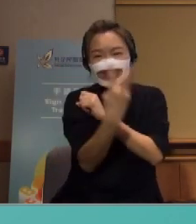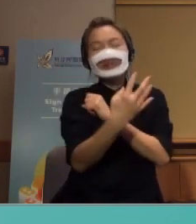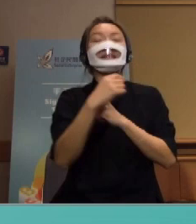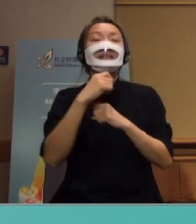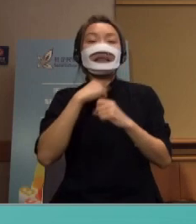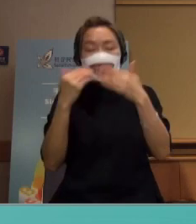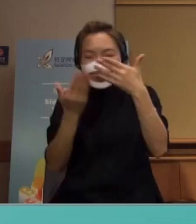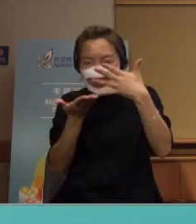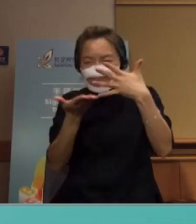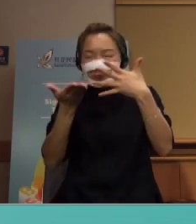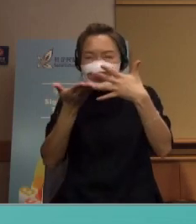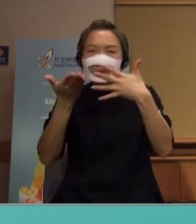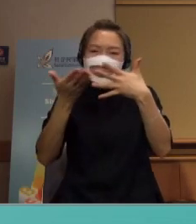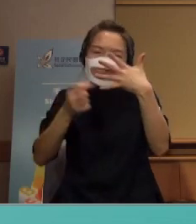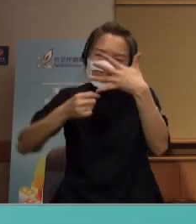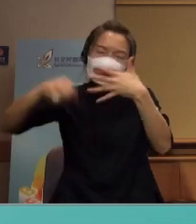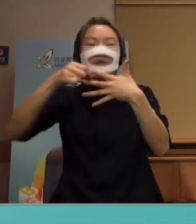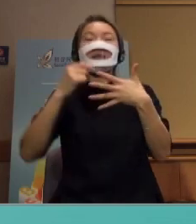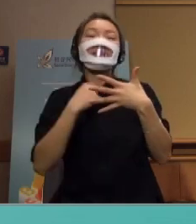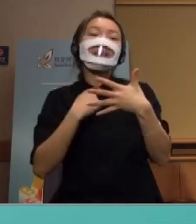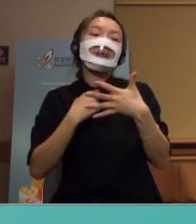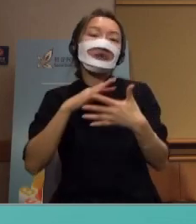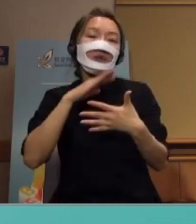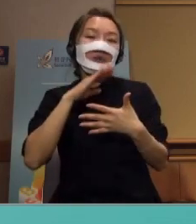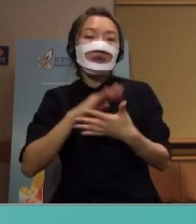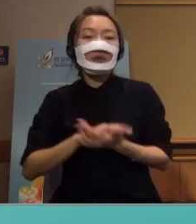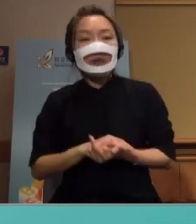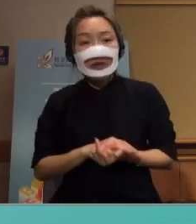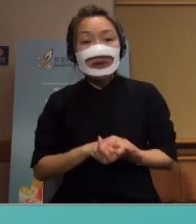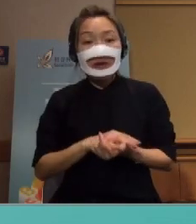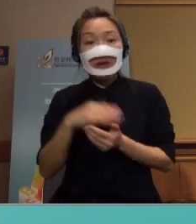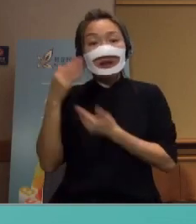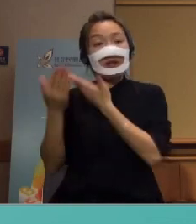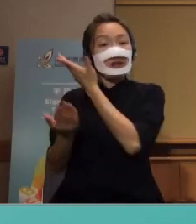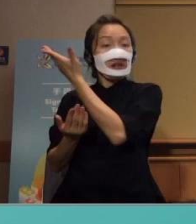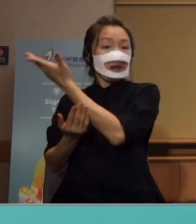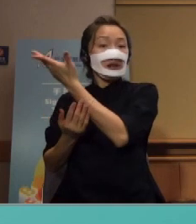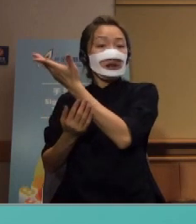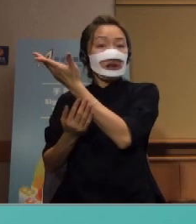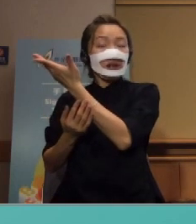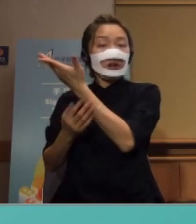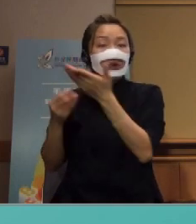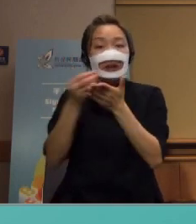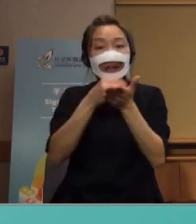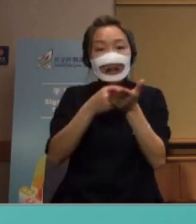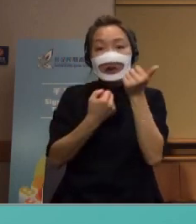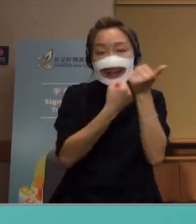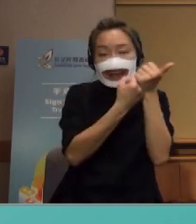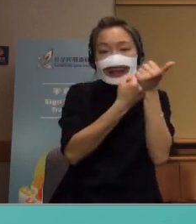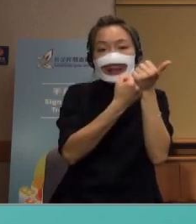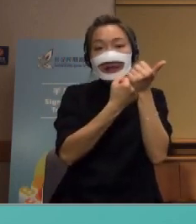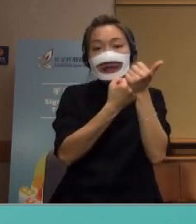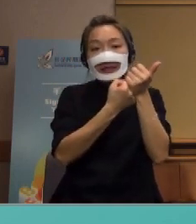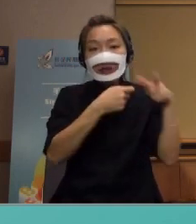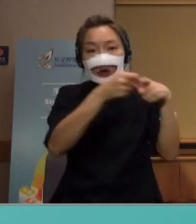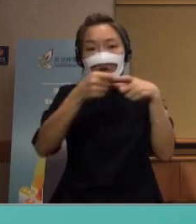ecosystem. So some of the supporters, awards we've won, grantees we have, some of the biggest sustainability companies in the world have been helping us actually